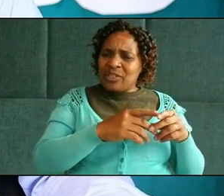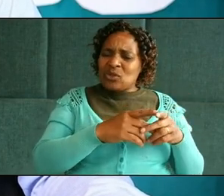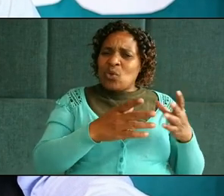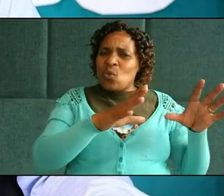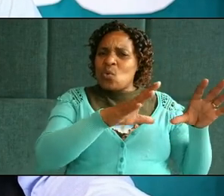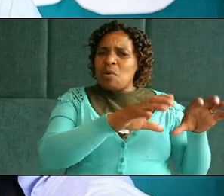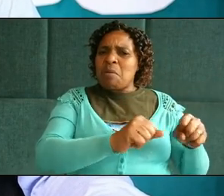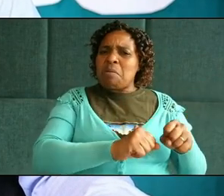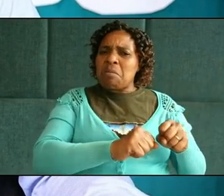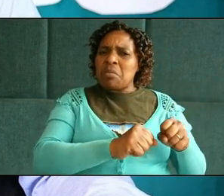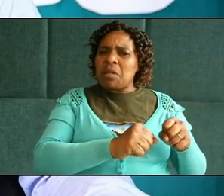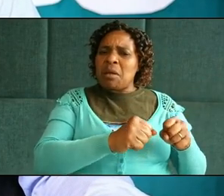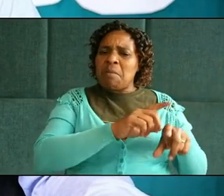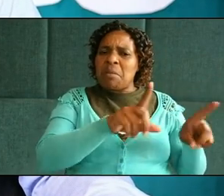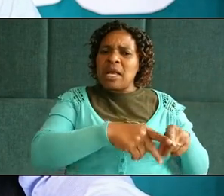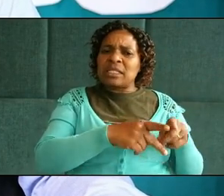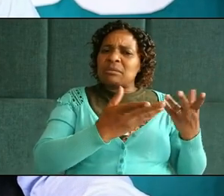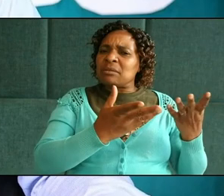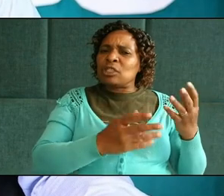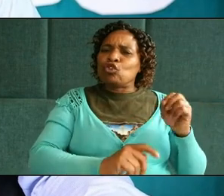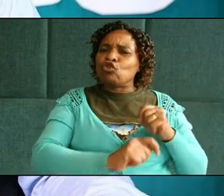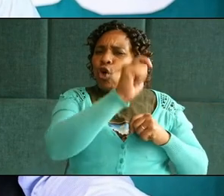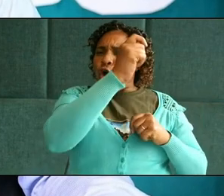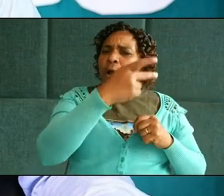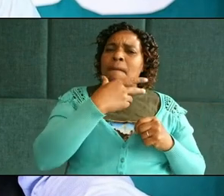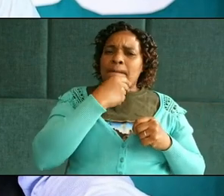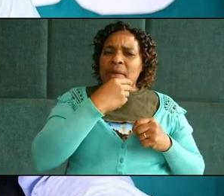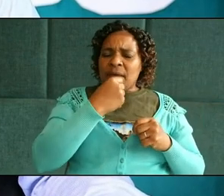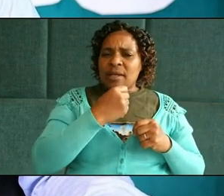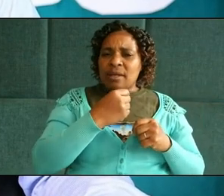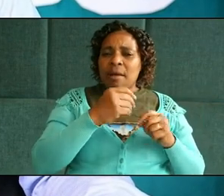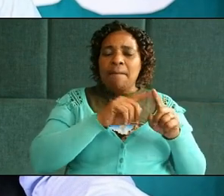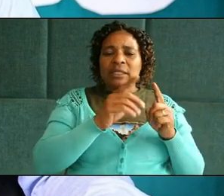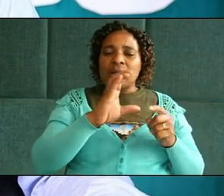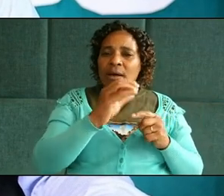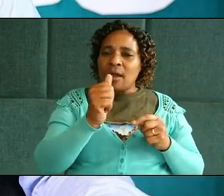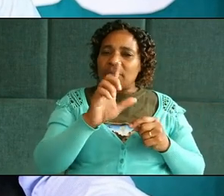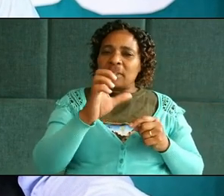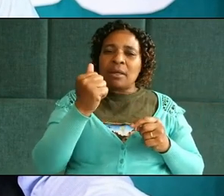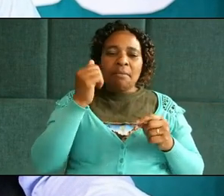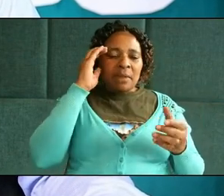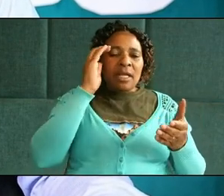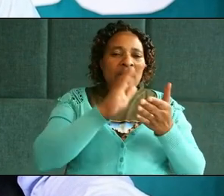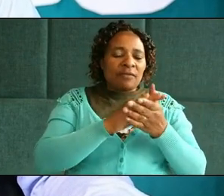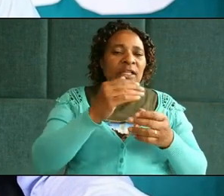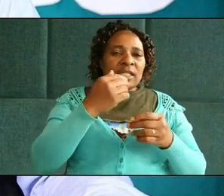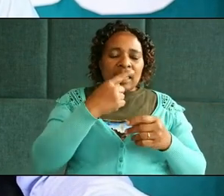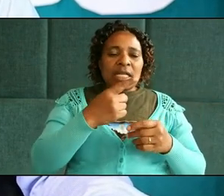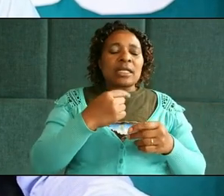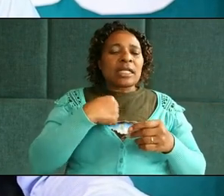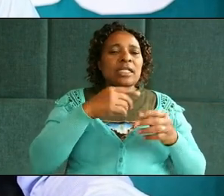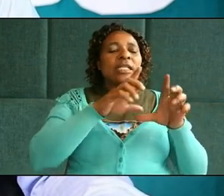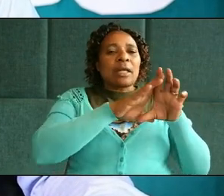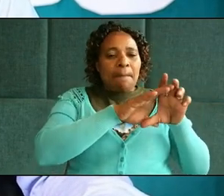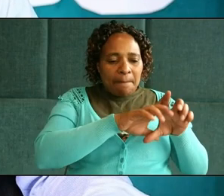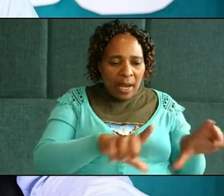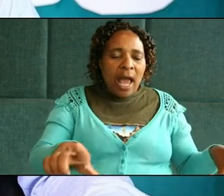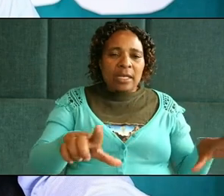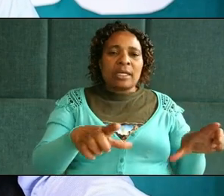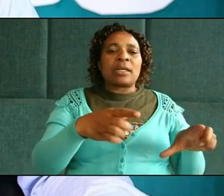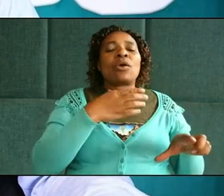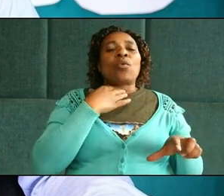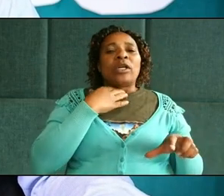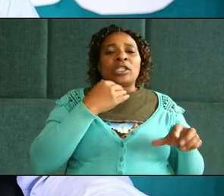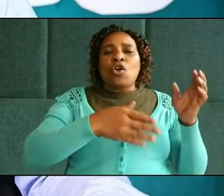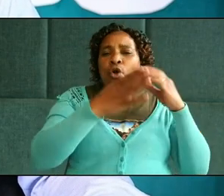place. They were big, they were like giants. But Caleb was like, that's the place I want. He believed, he had faith, like, my God is going to see me